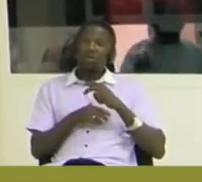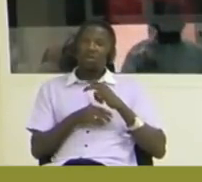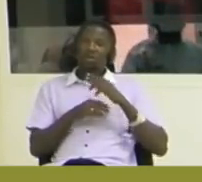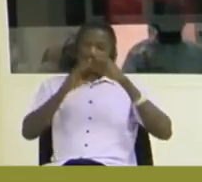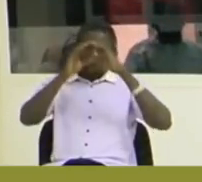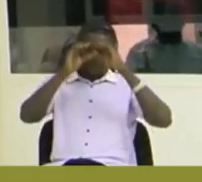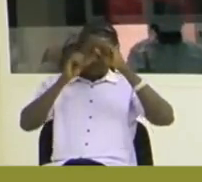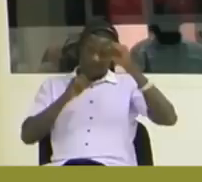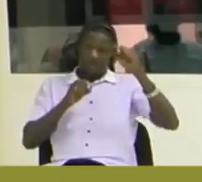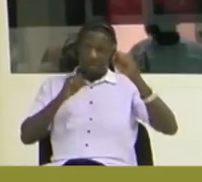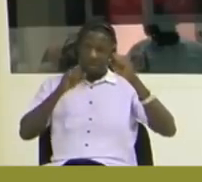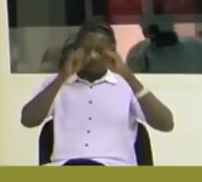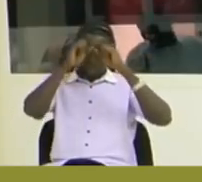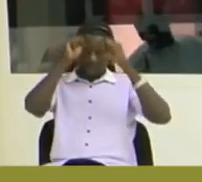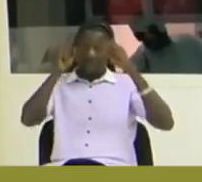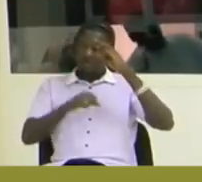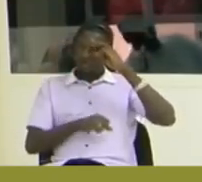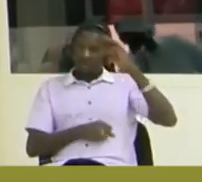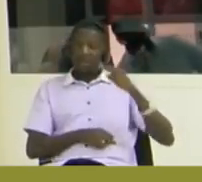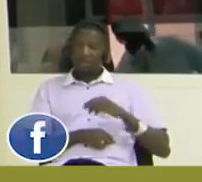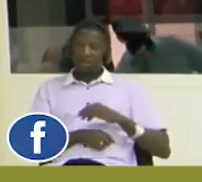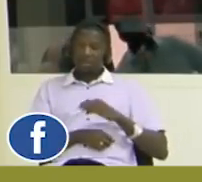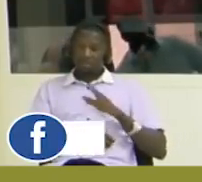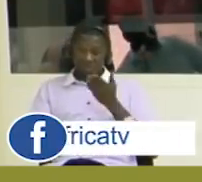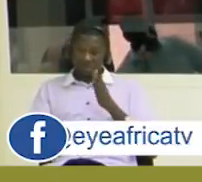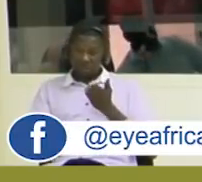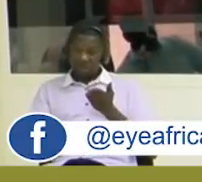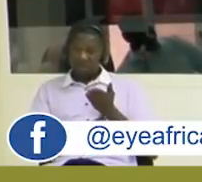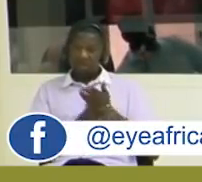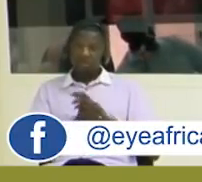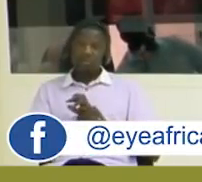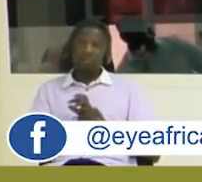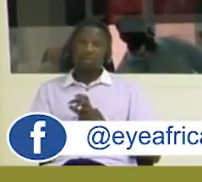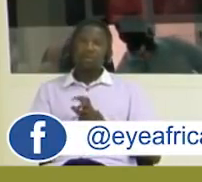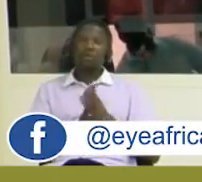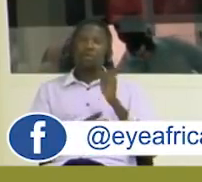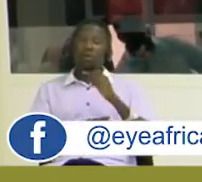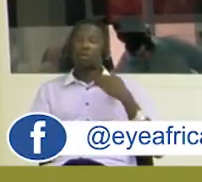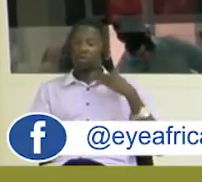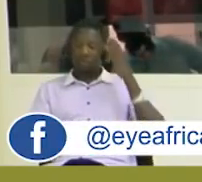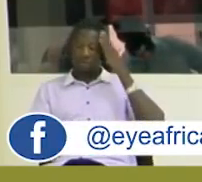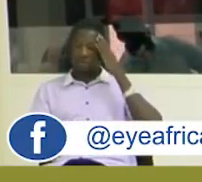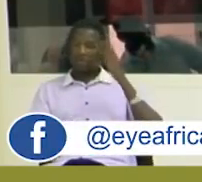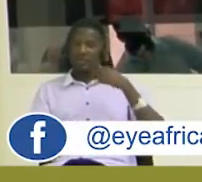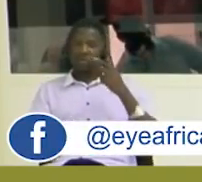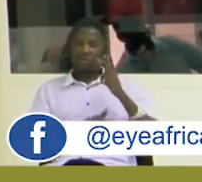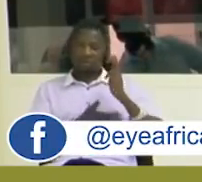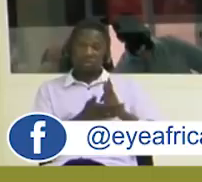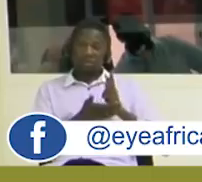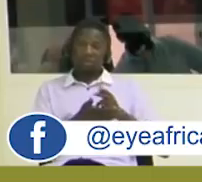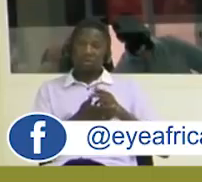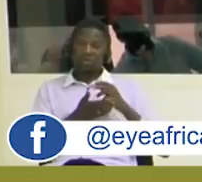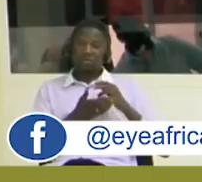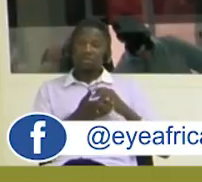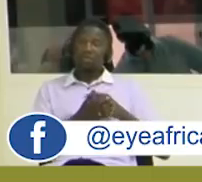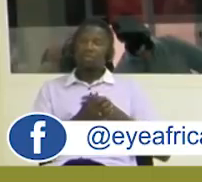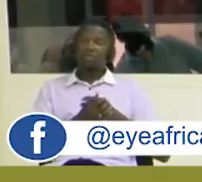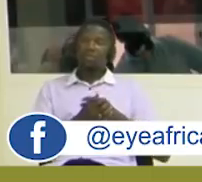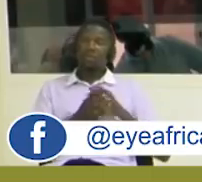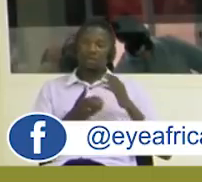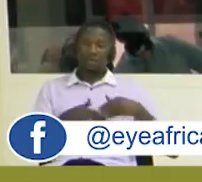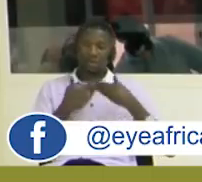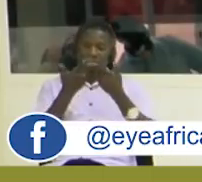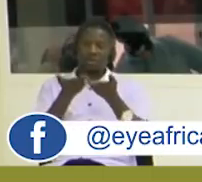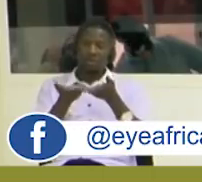it? Well, sir, what I do know from the evidence that has been given